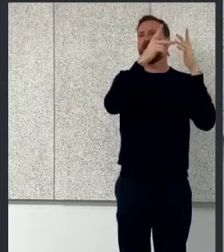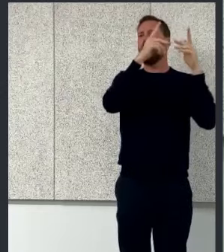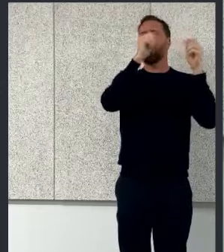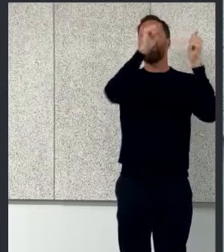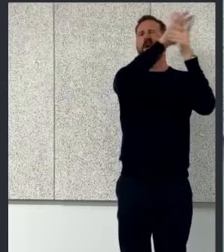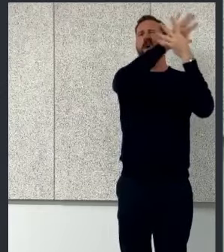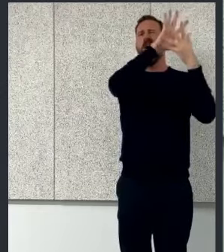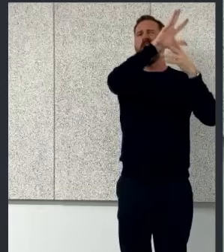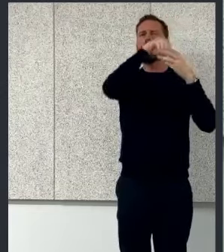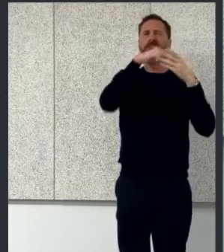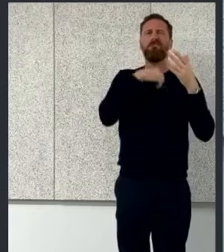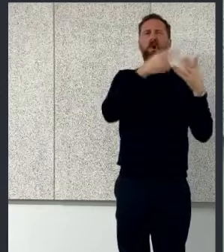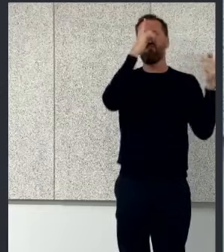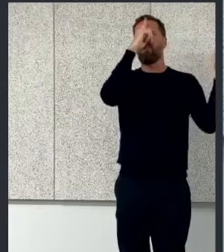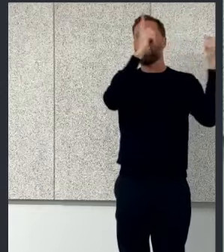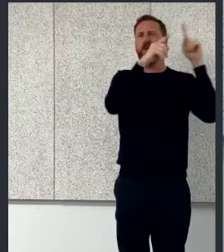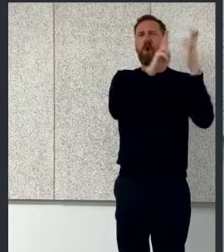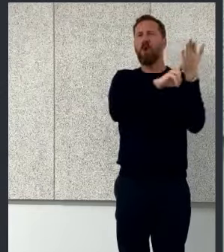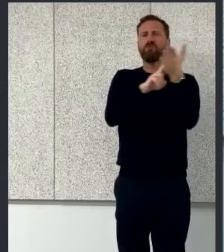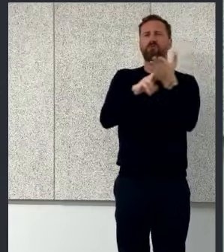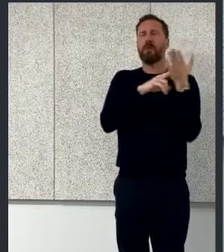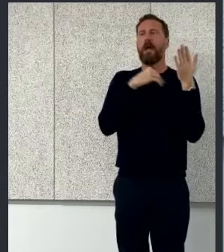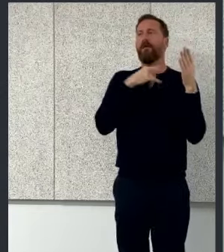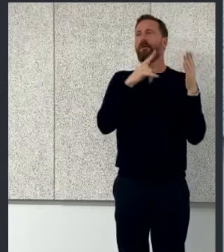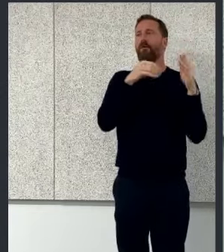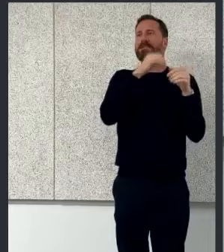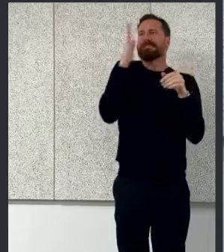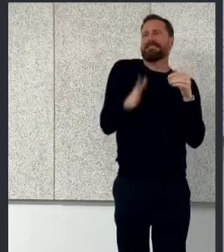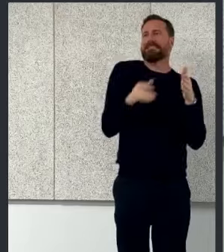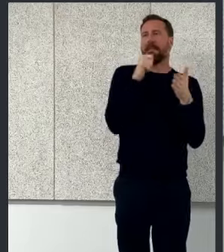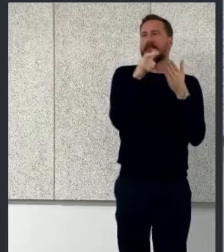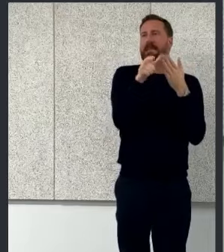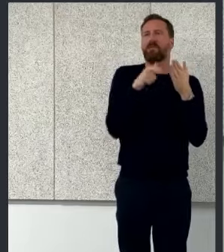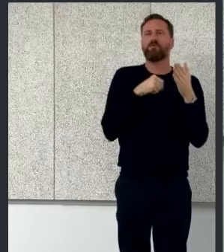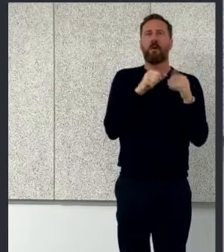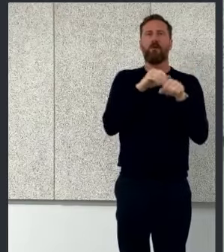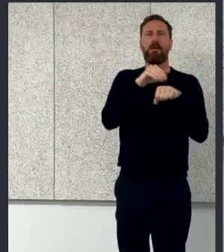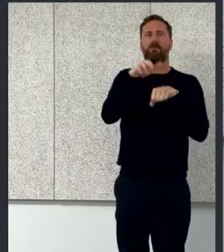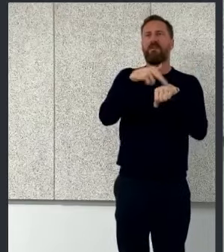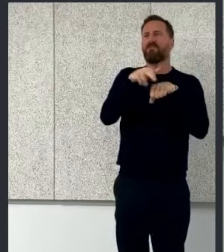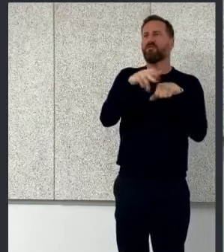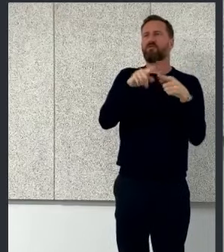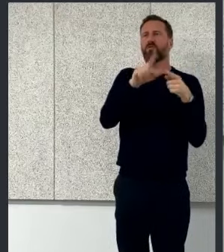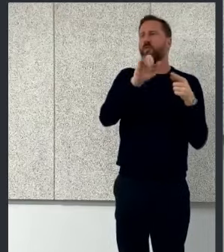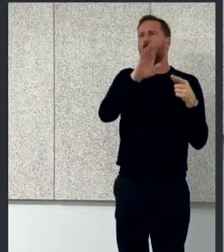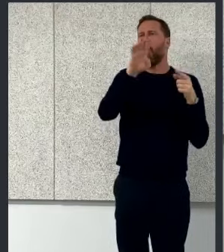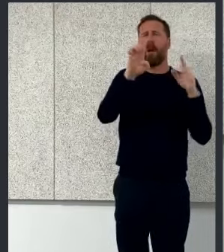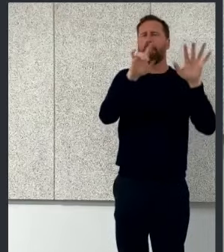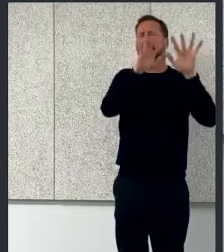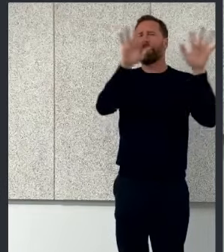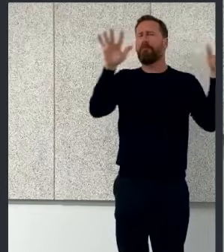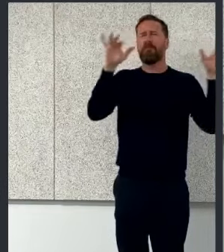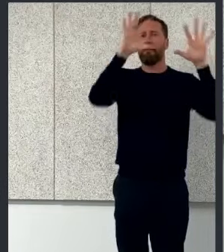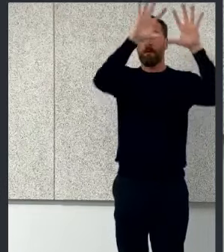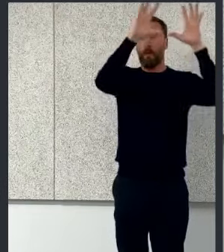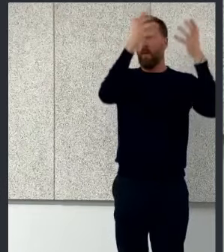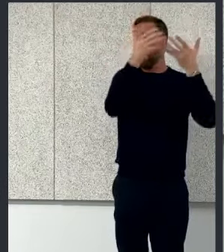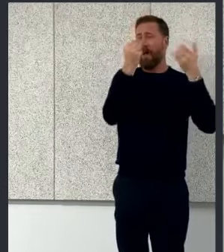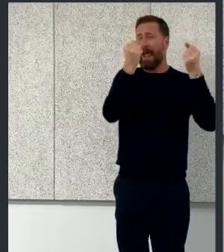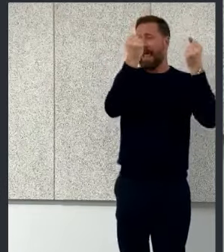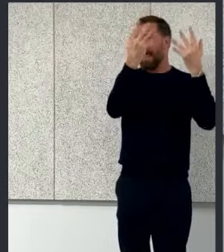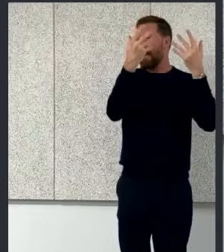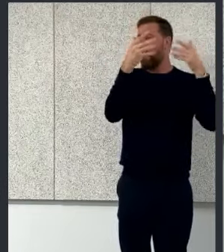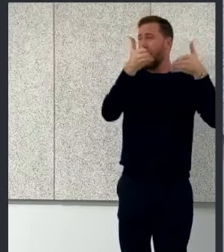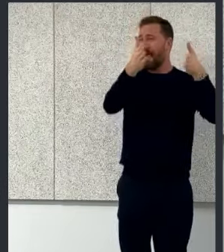it involves LORT contracts or LORT side letters or references to LORT, right? There are so many ways that we are holding up